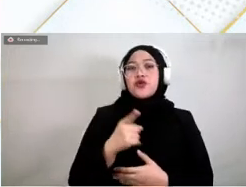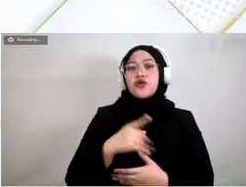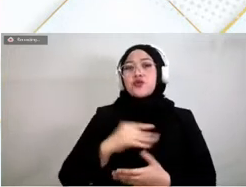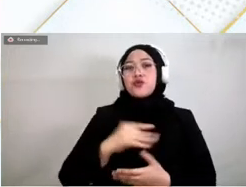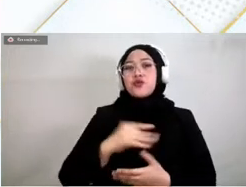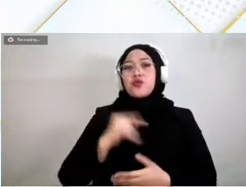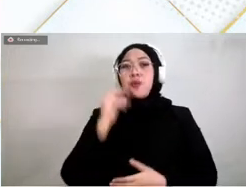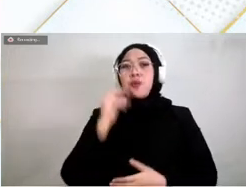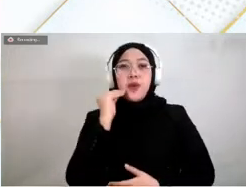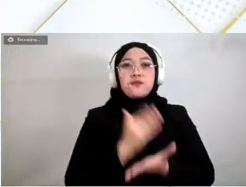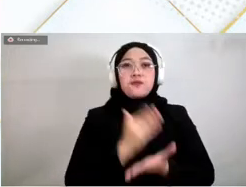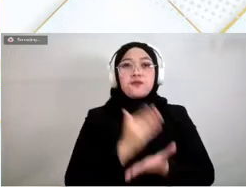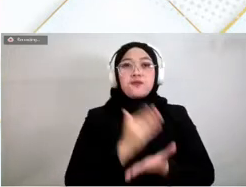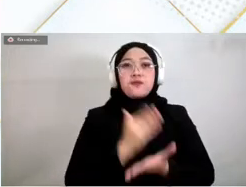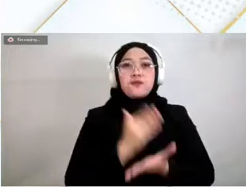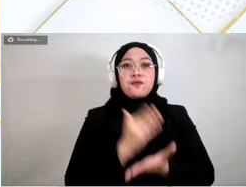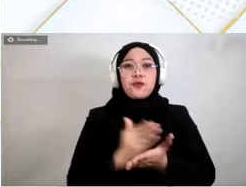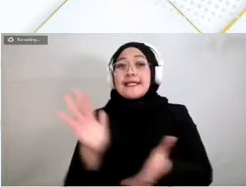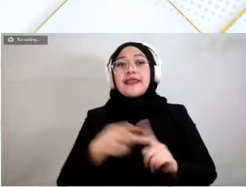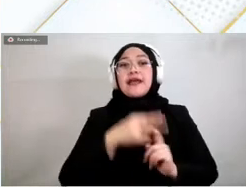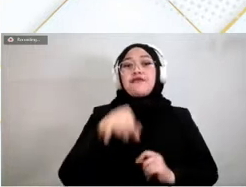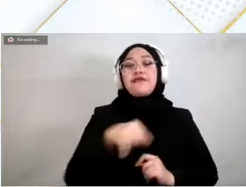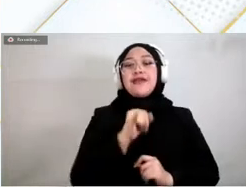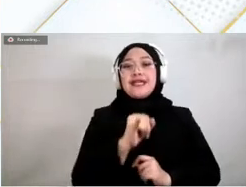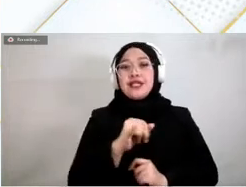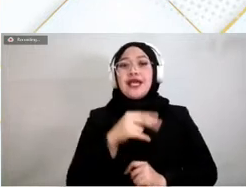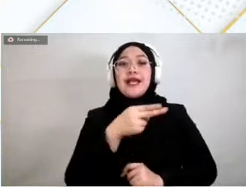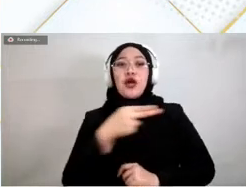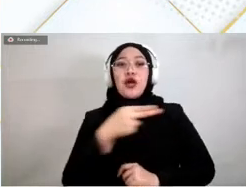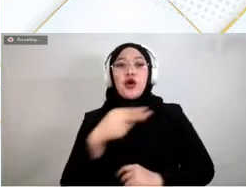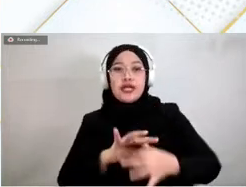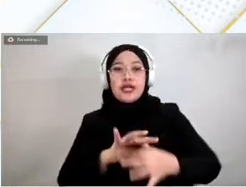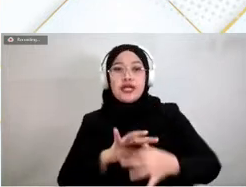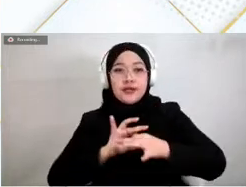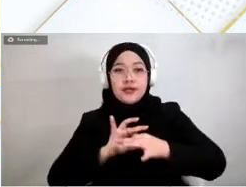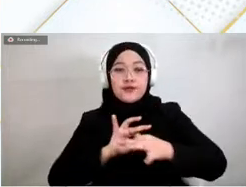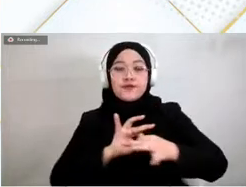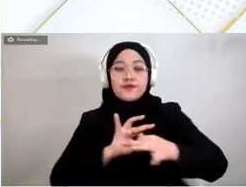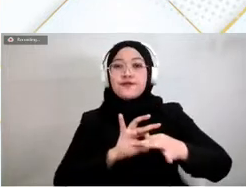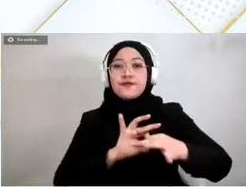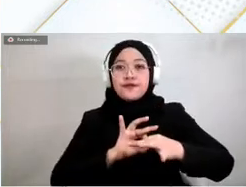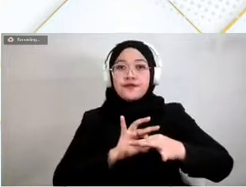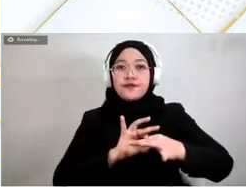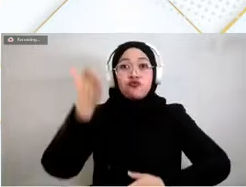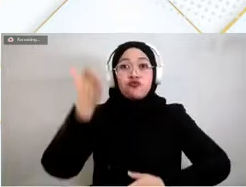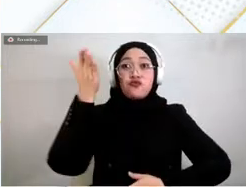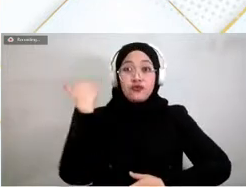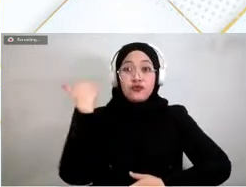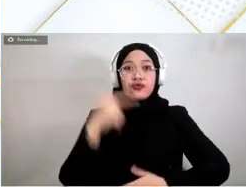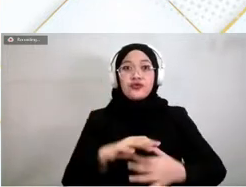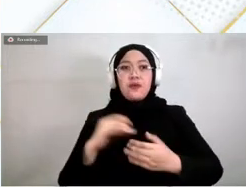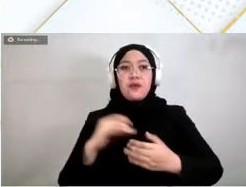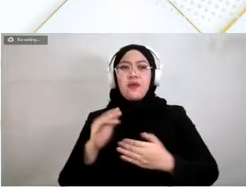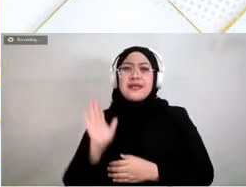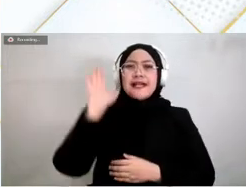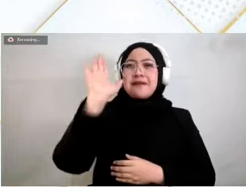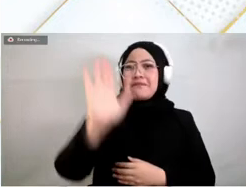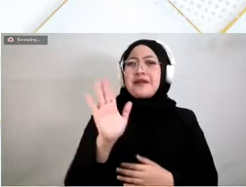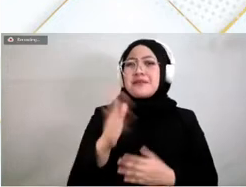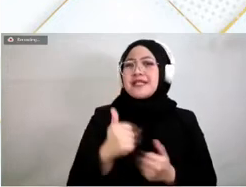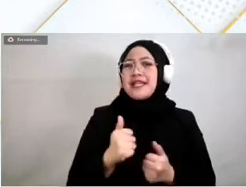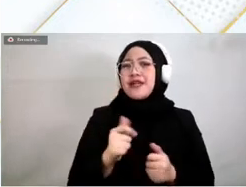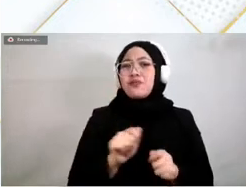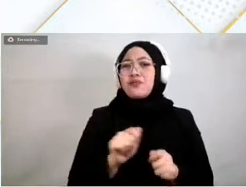the opportunity that Fiji and Indonesia has done in the past and also what can be done in the future. My first